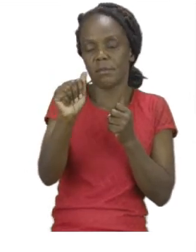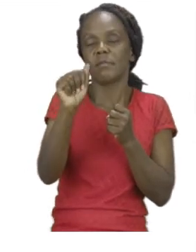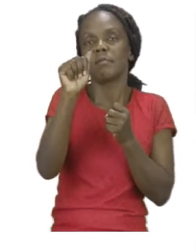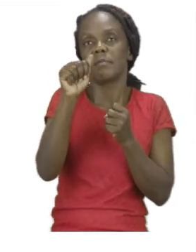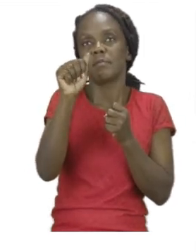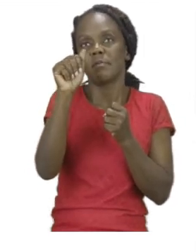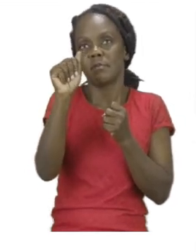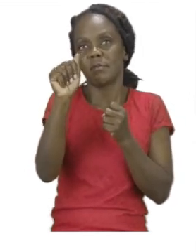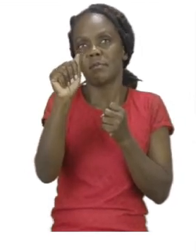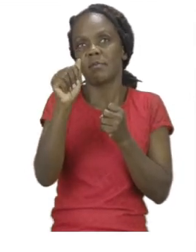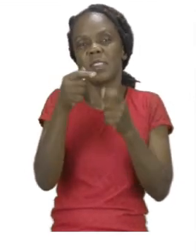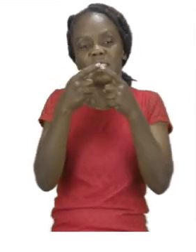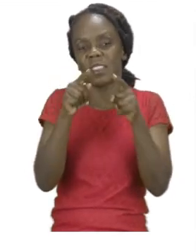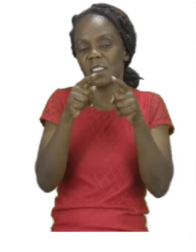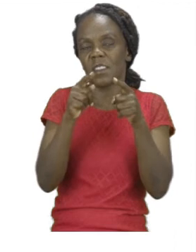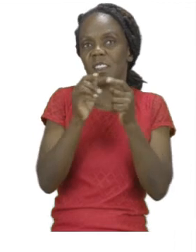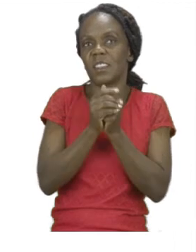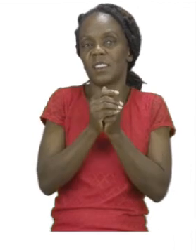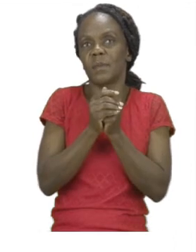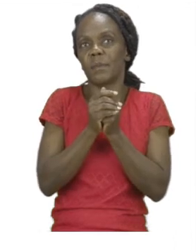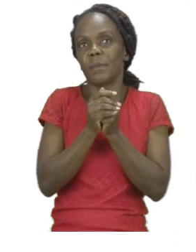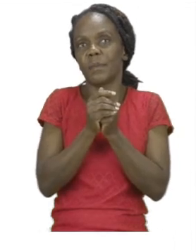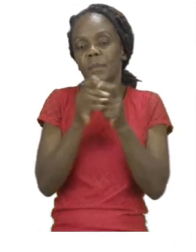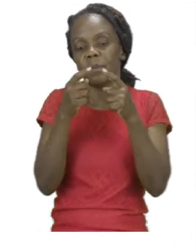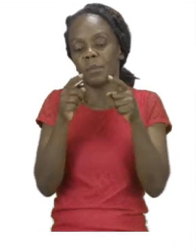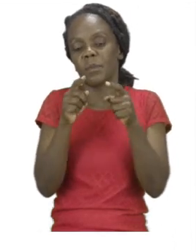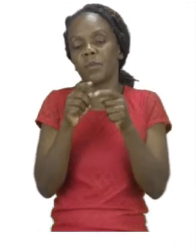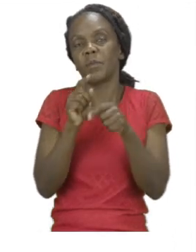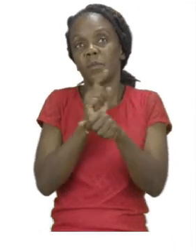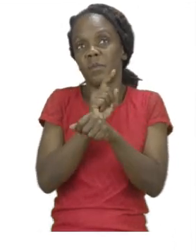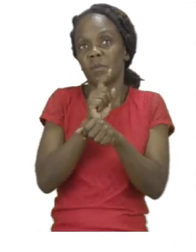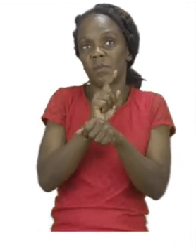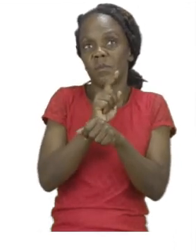Marina. Do they sound like they end the same?